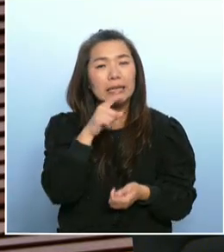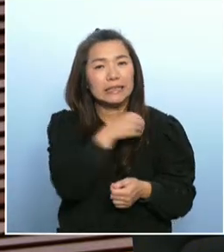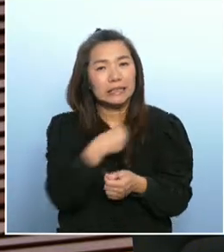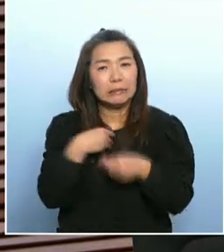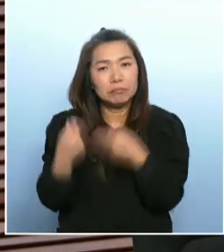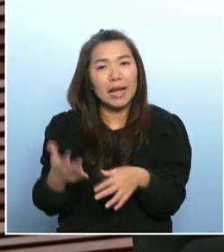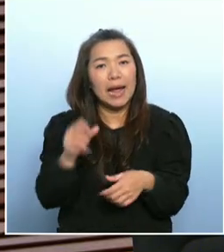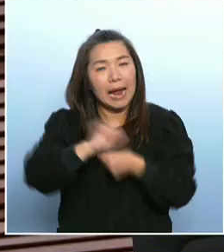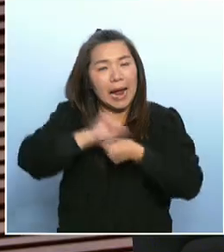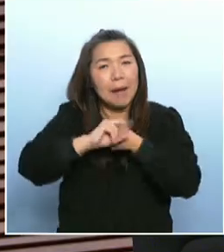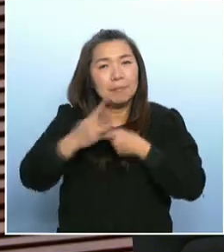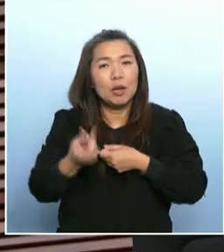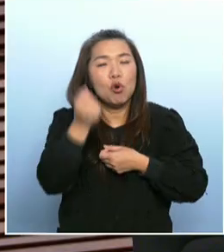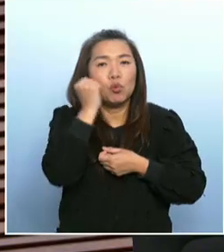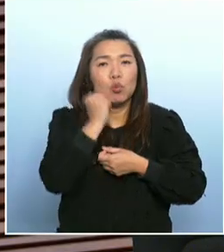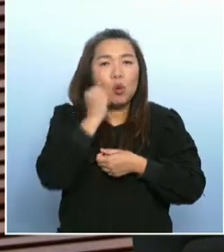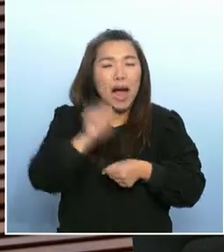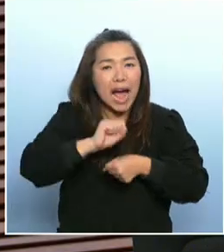years old.